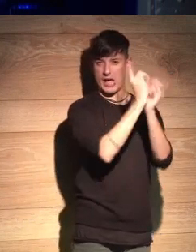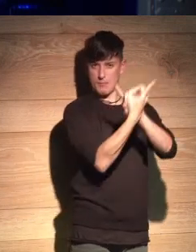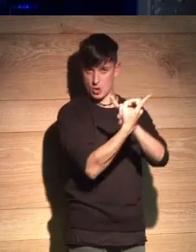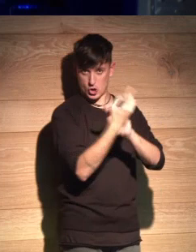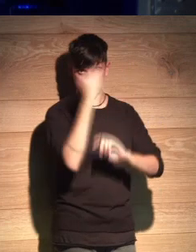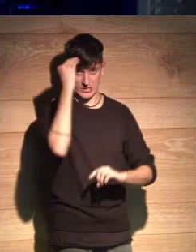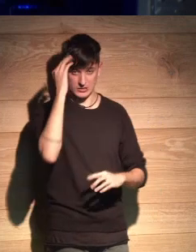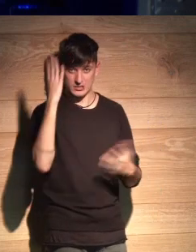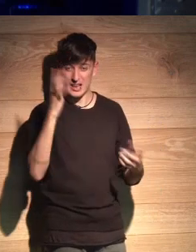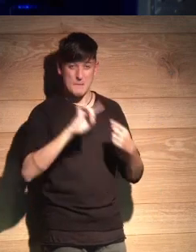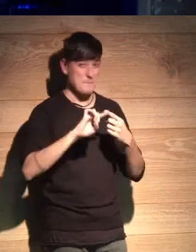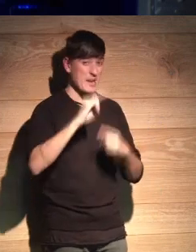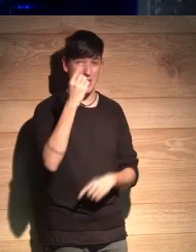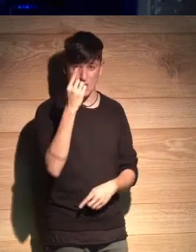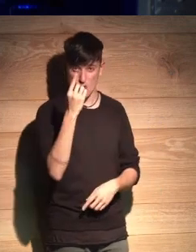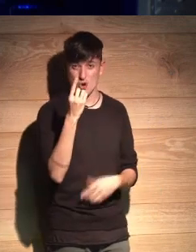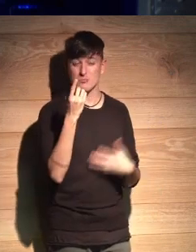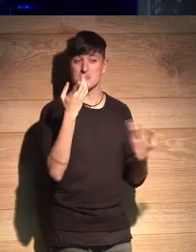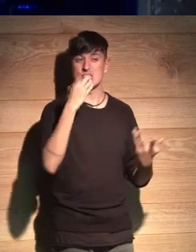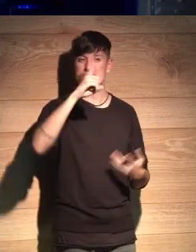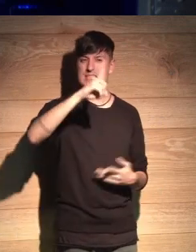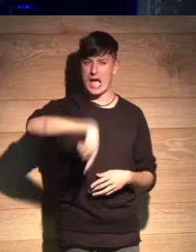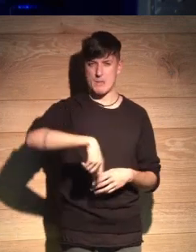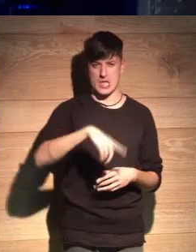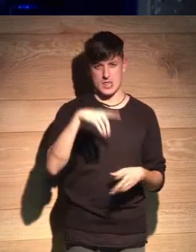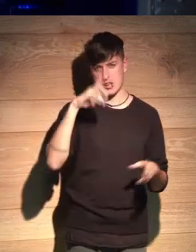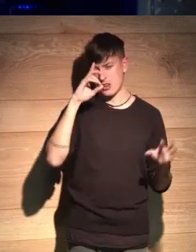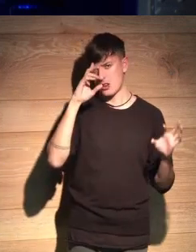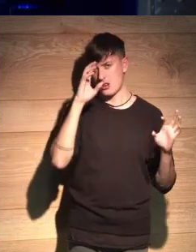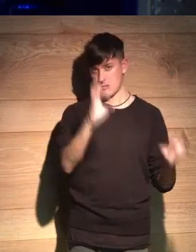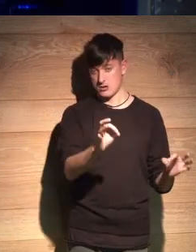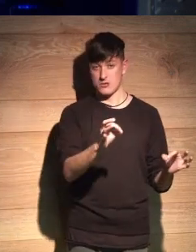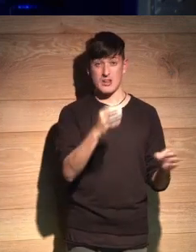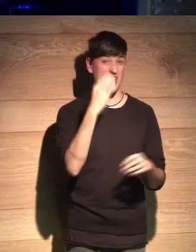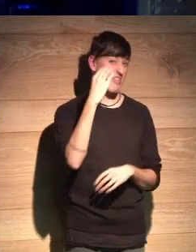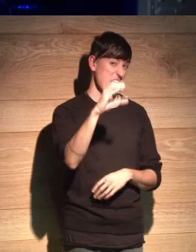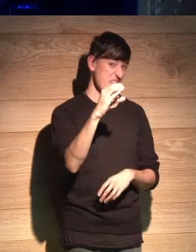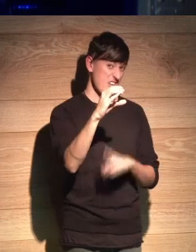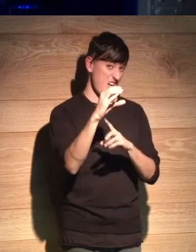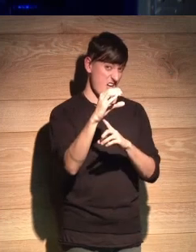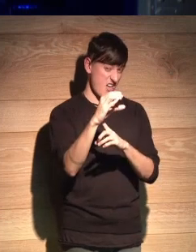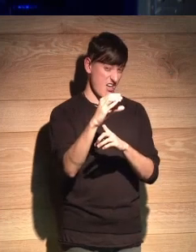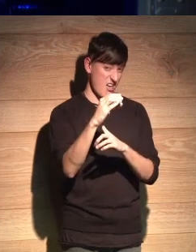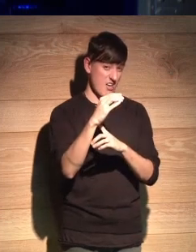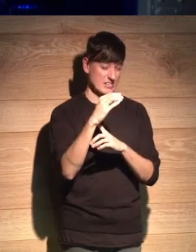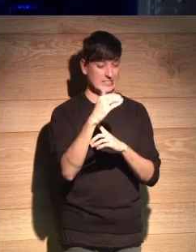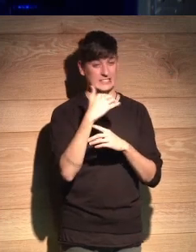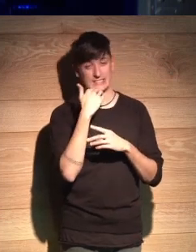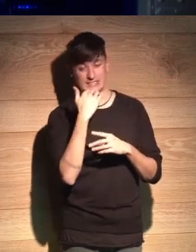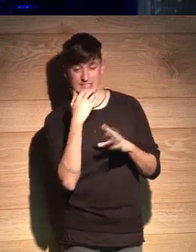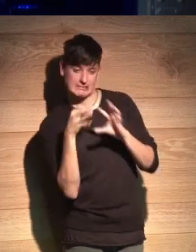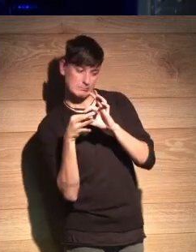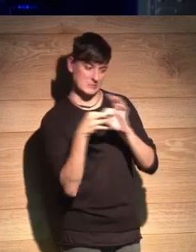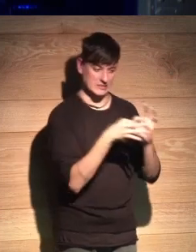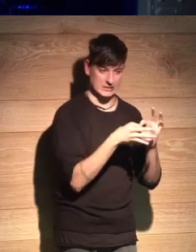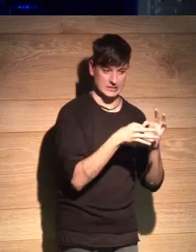things that are part of a paradigm of science. The first one is also very obvious. Science is no longer something